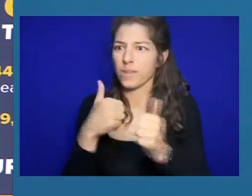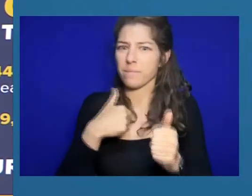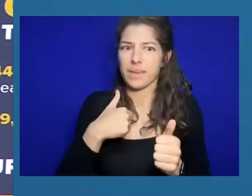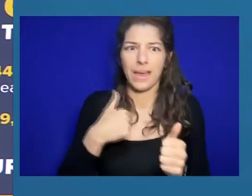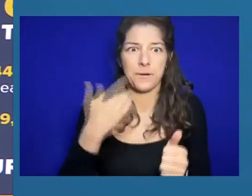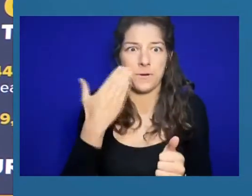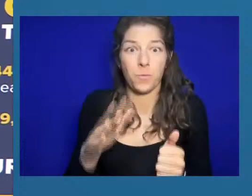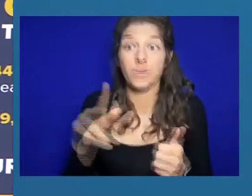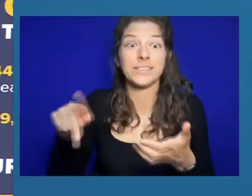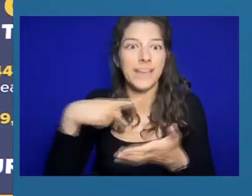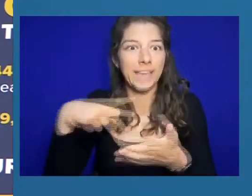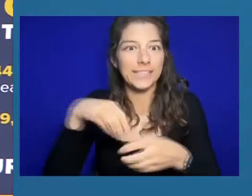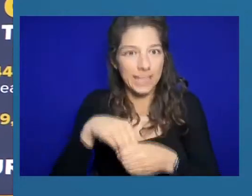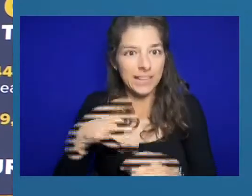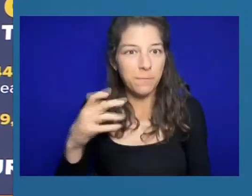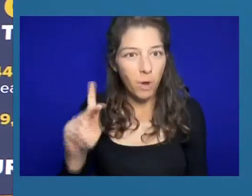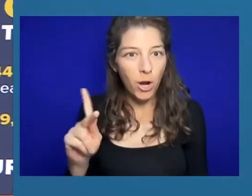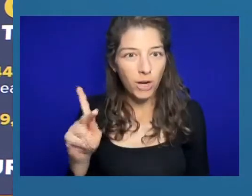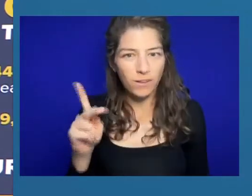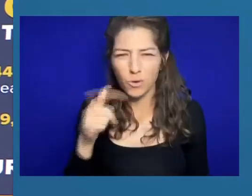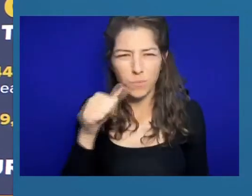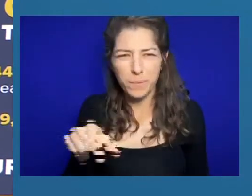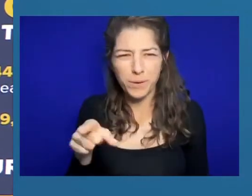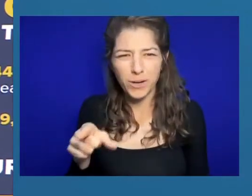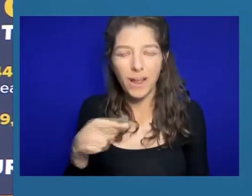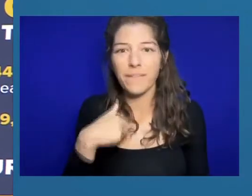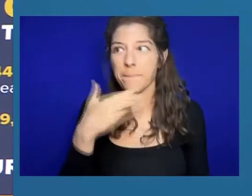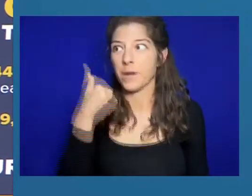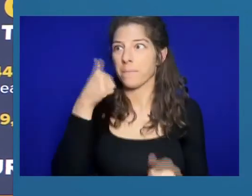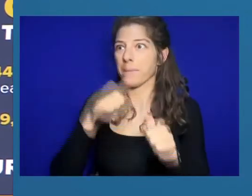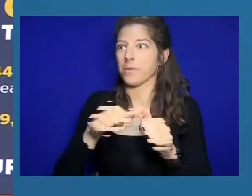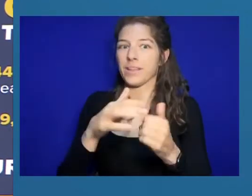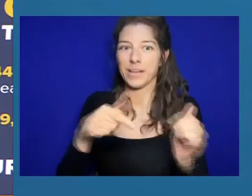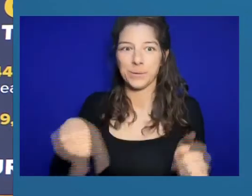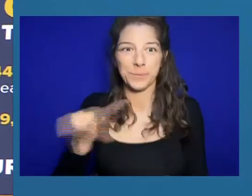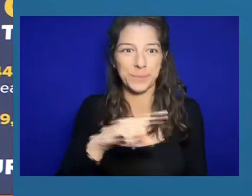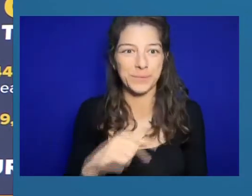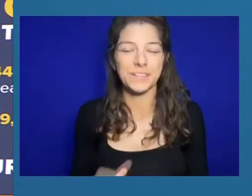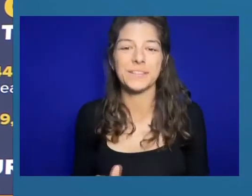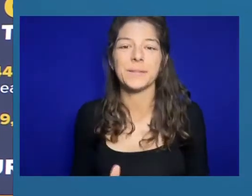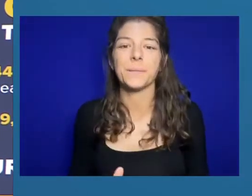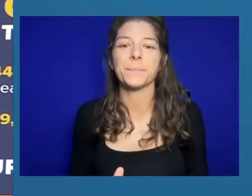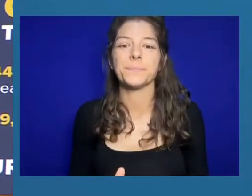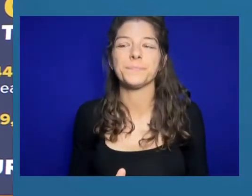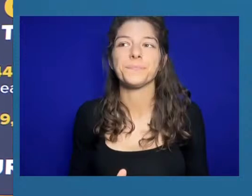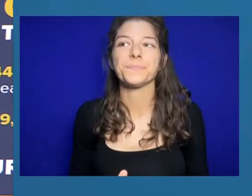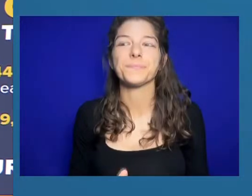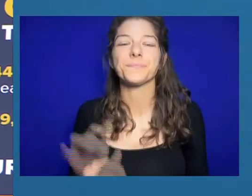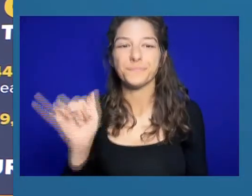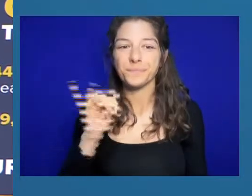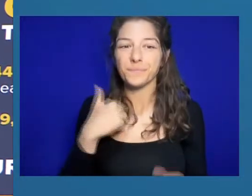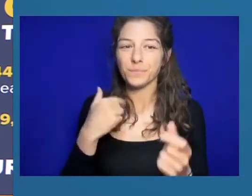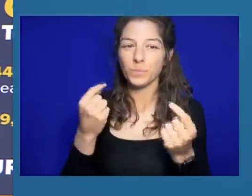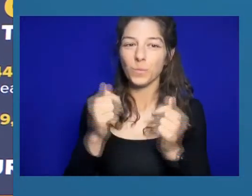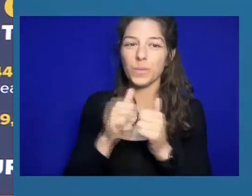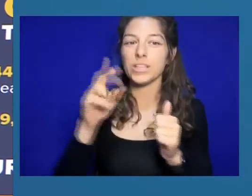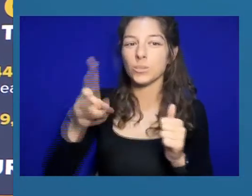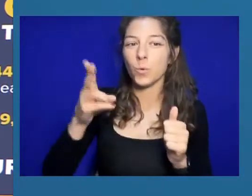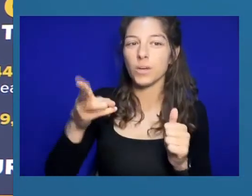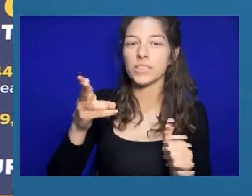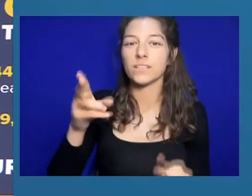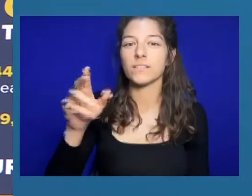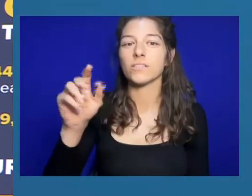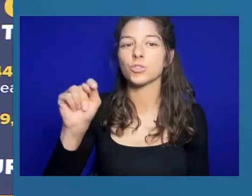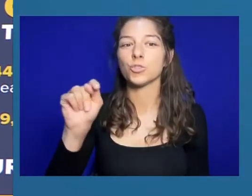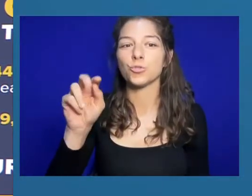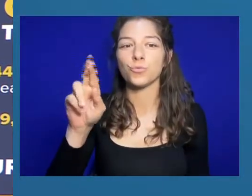park. Anybody? No, you don't remember this. I got a better memory than all of you. But And also what we're doing with the historic Trudeau home down the